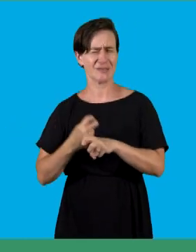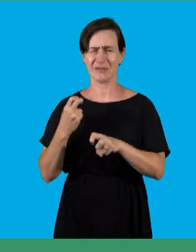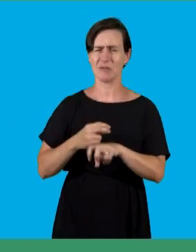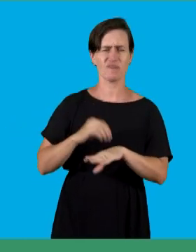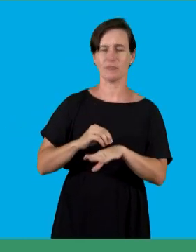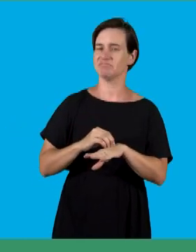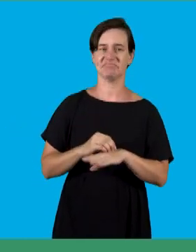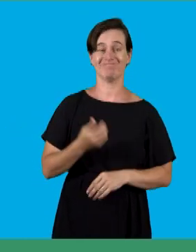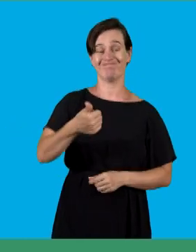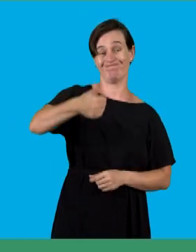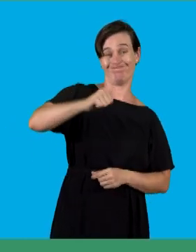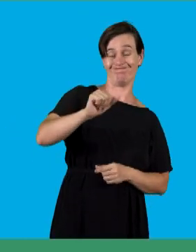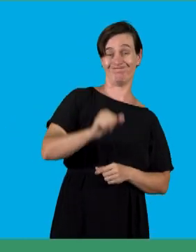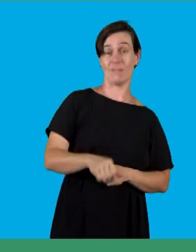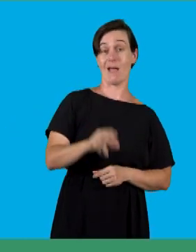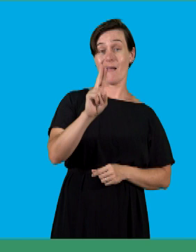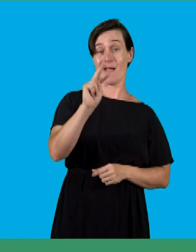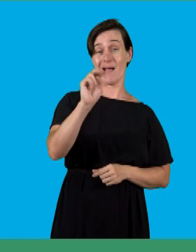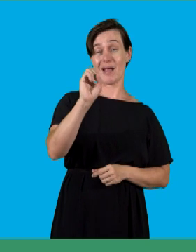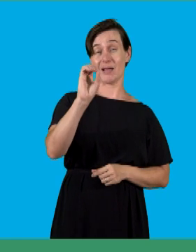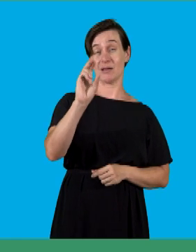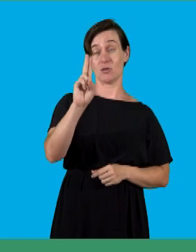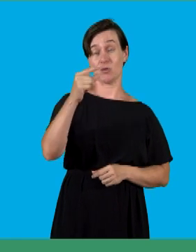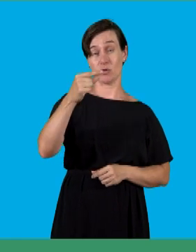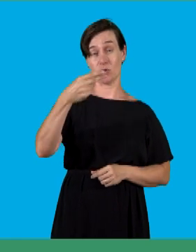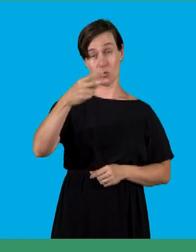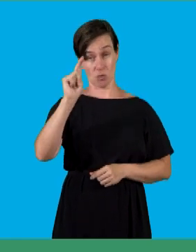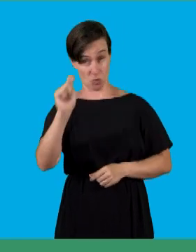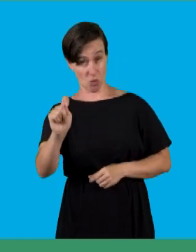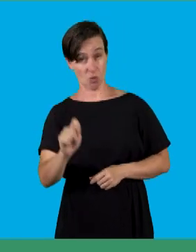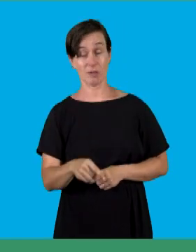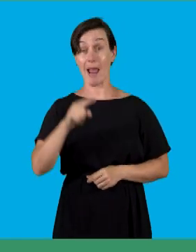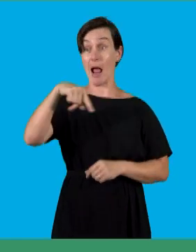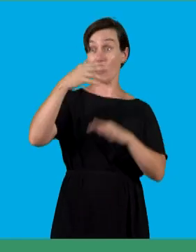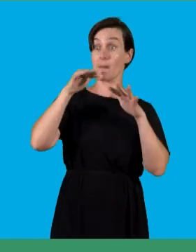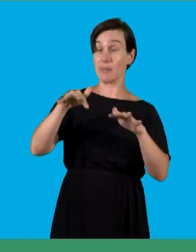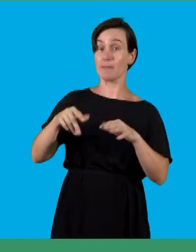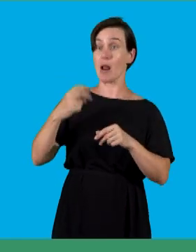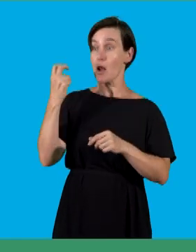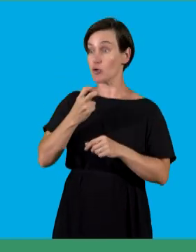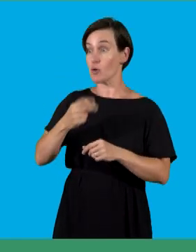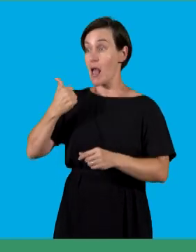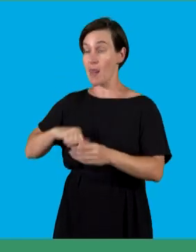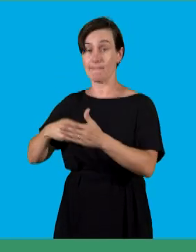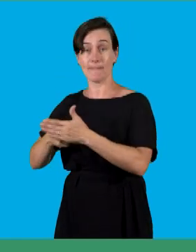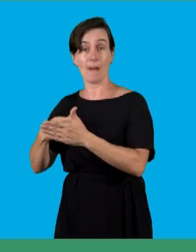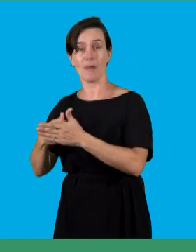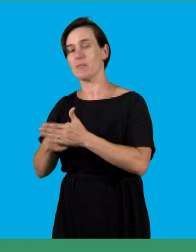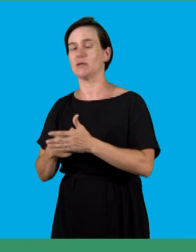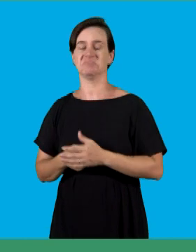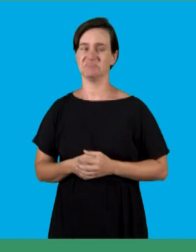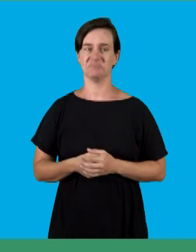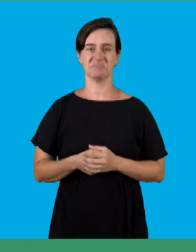difficulty. We then have an unsought, which is not searched for, not requested